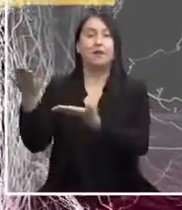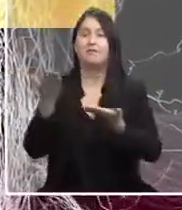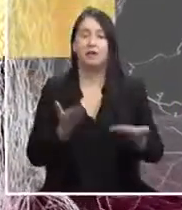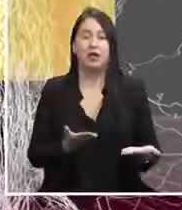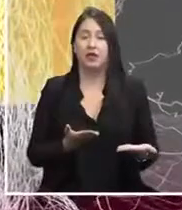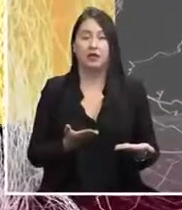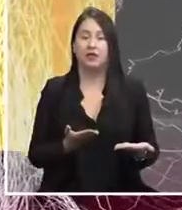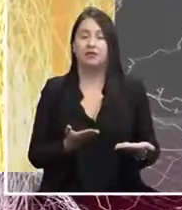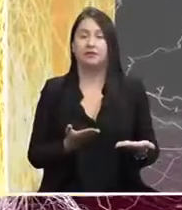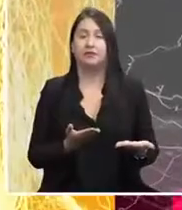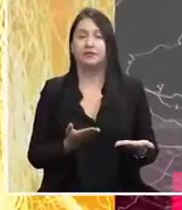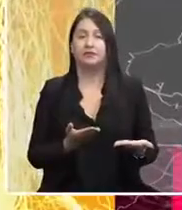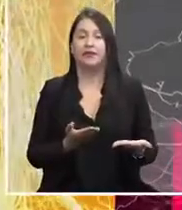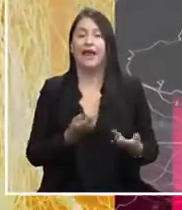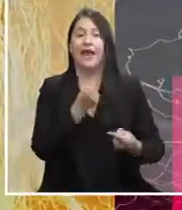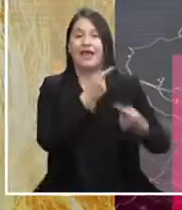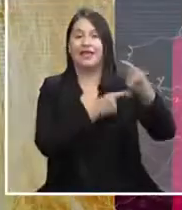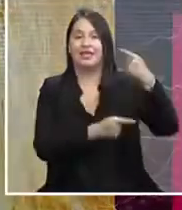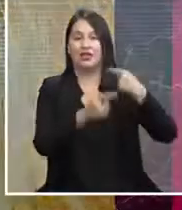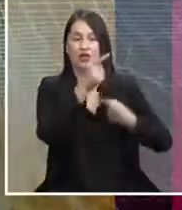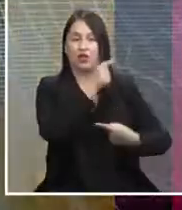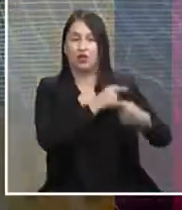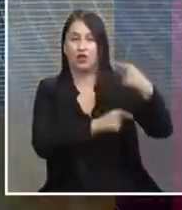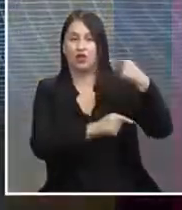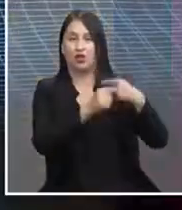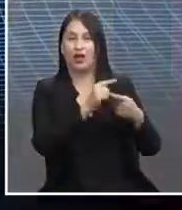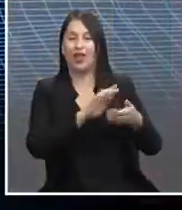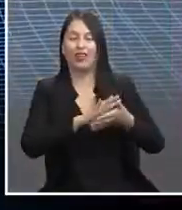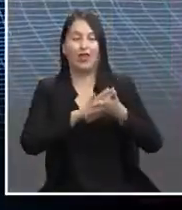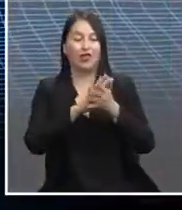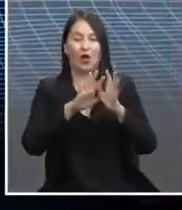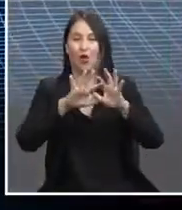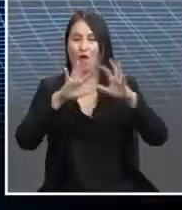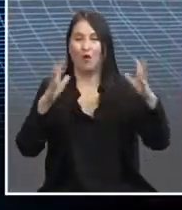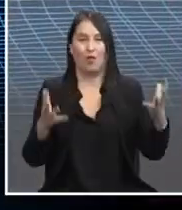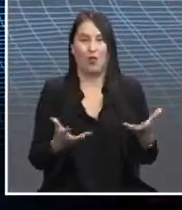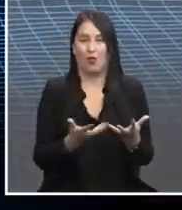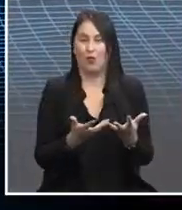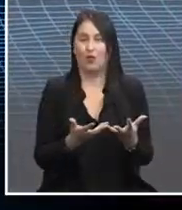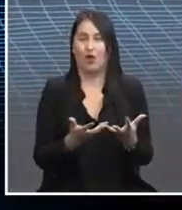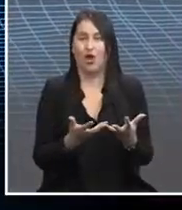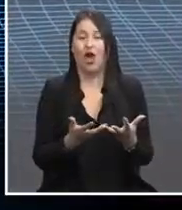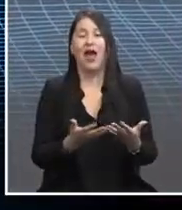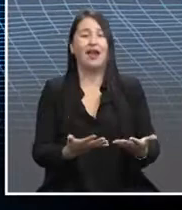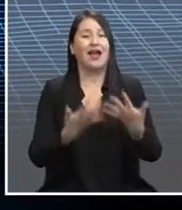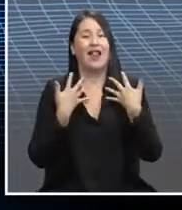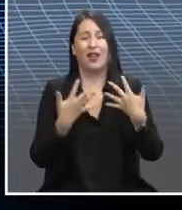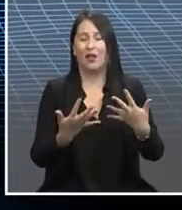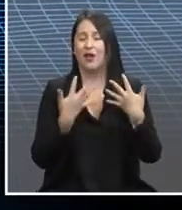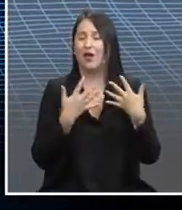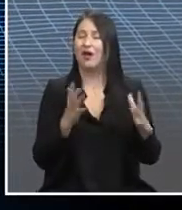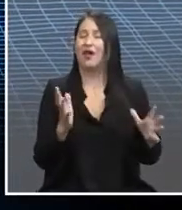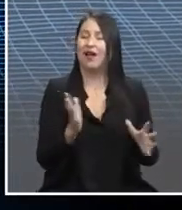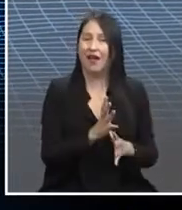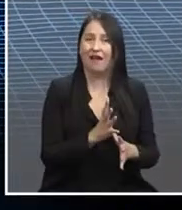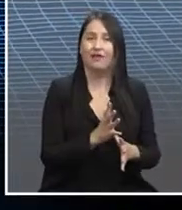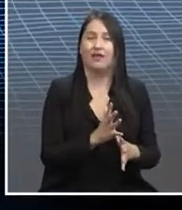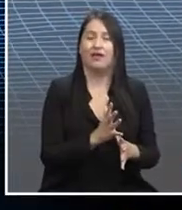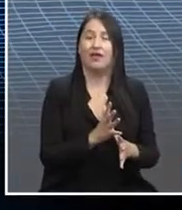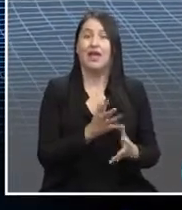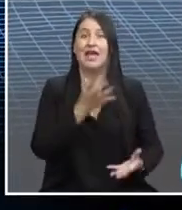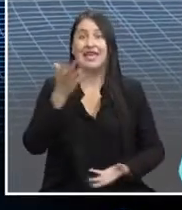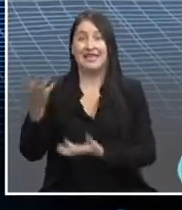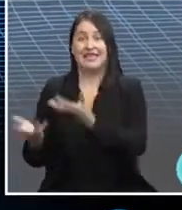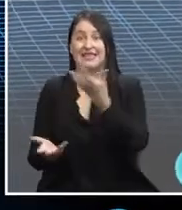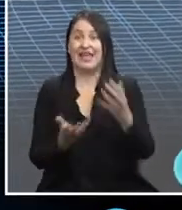of extreme heat, raging wildfires, catastrophic flooding and drought. In the months leading up to the report, we